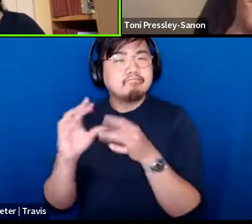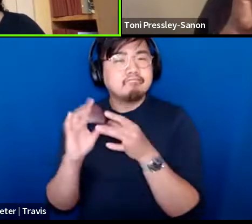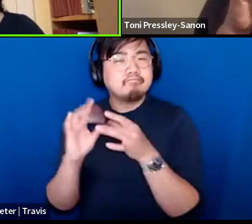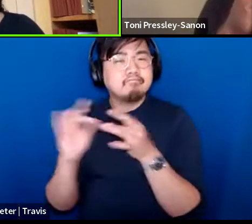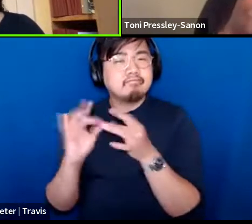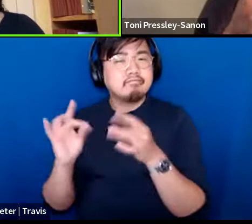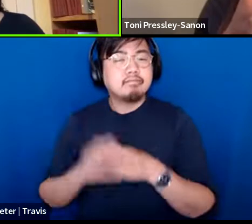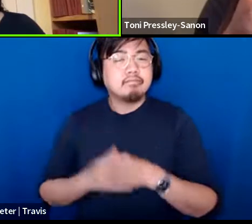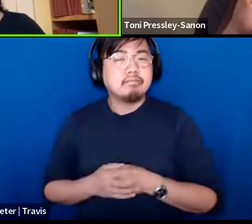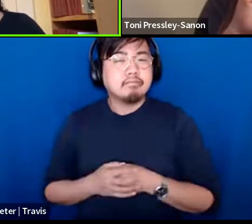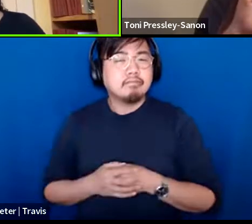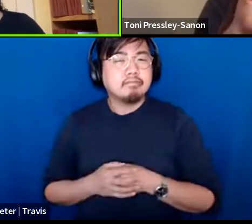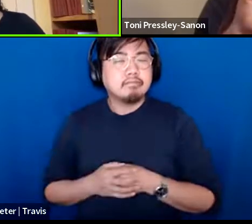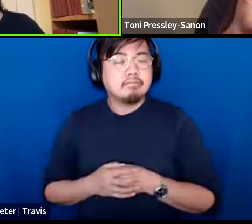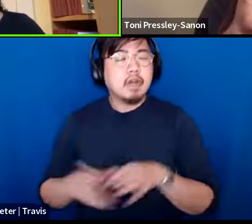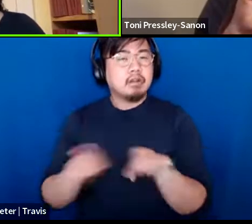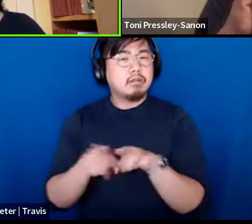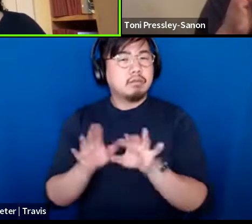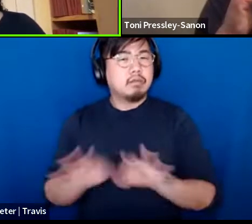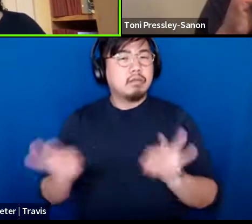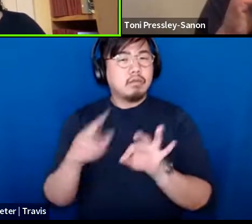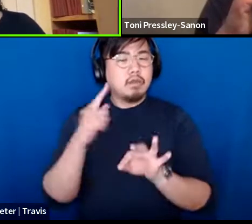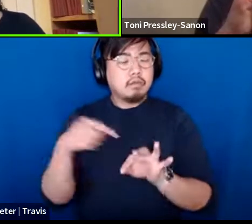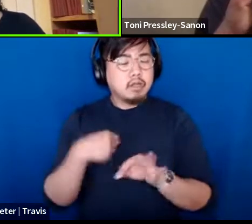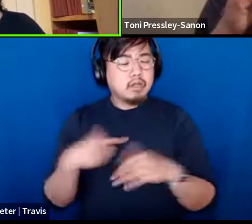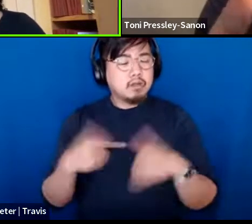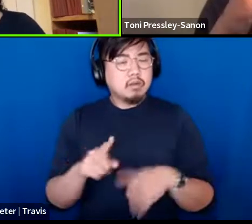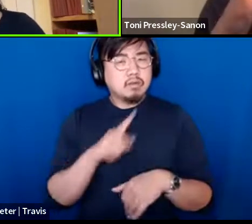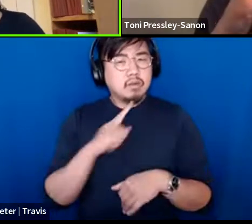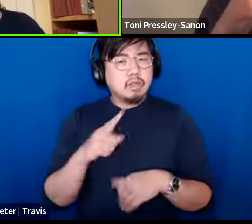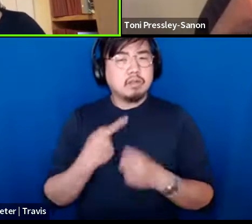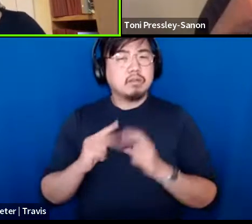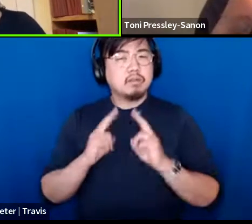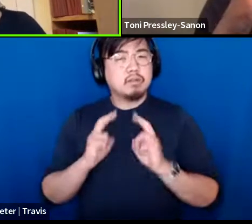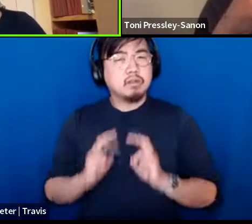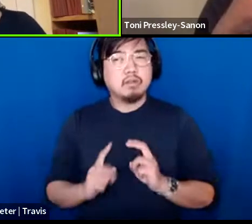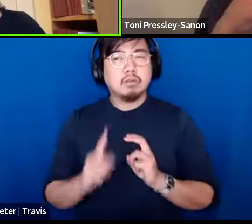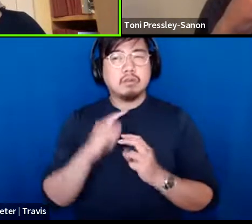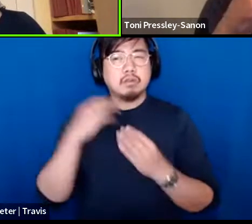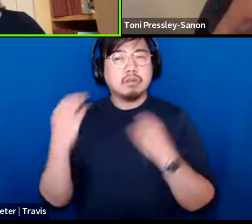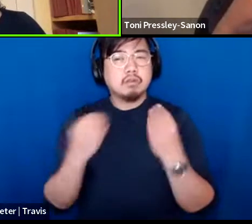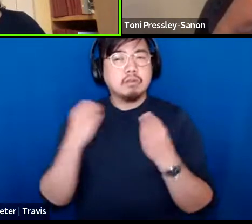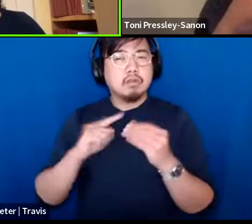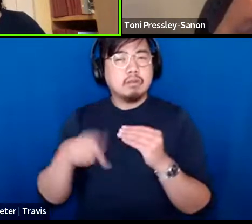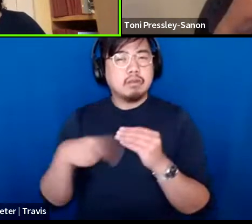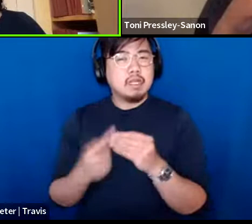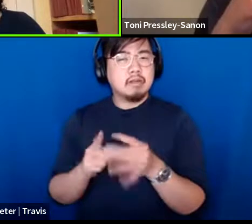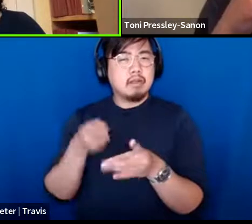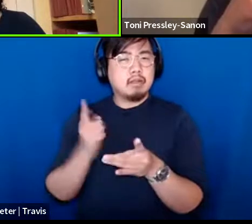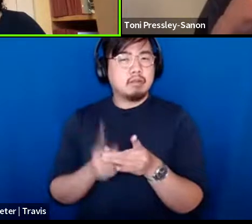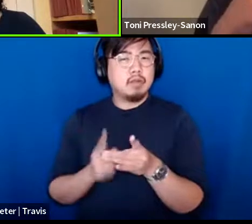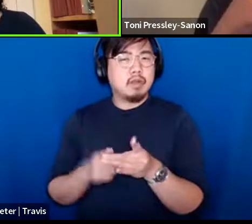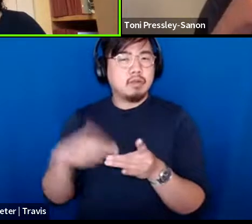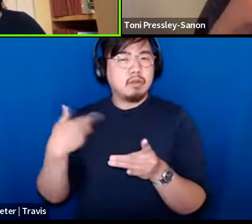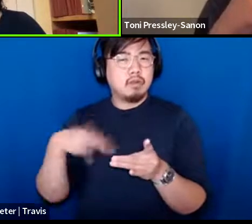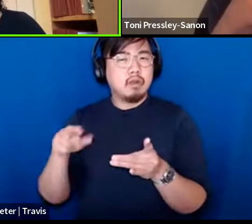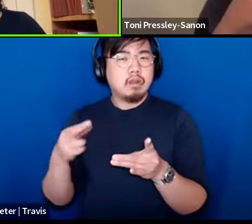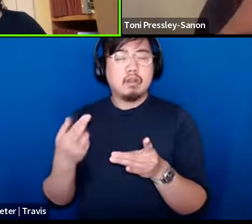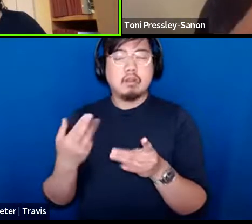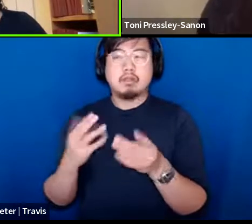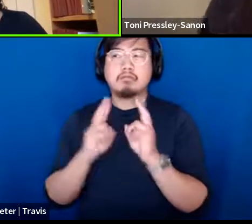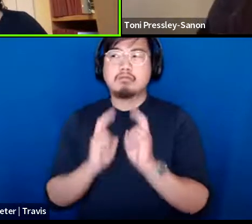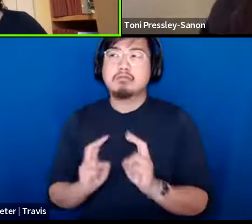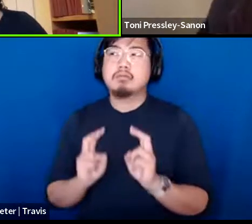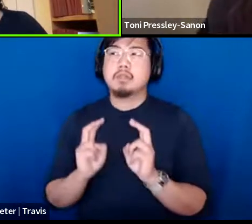actually deepen my own and have a deep sense of concepts such as no self, or even an investigation